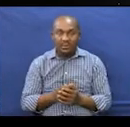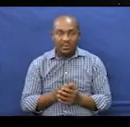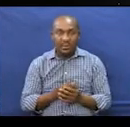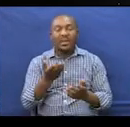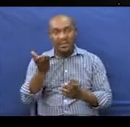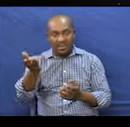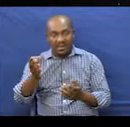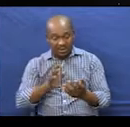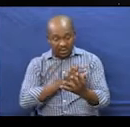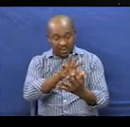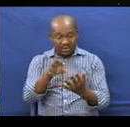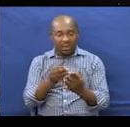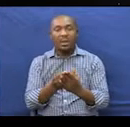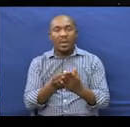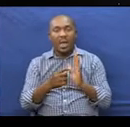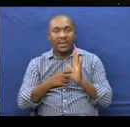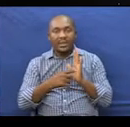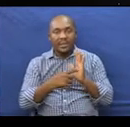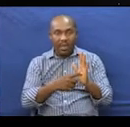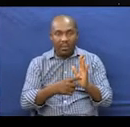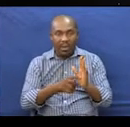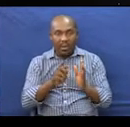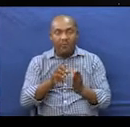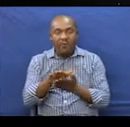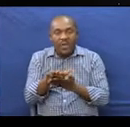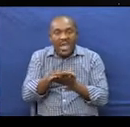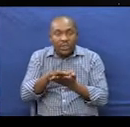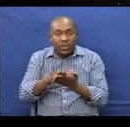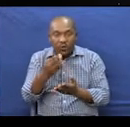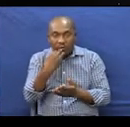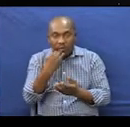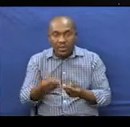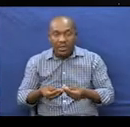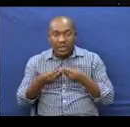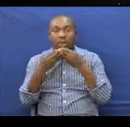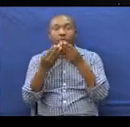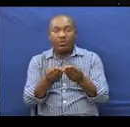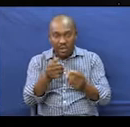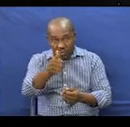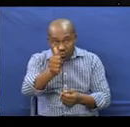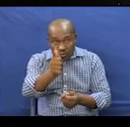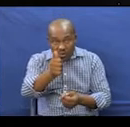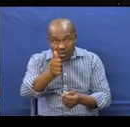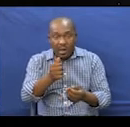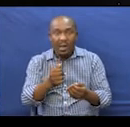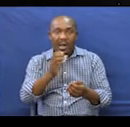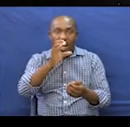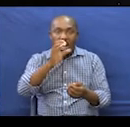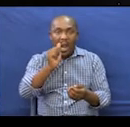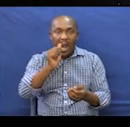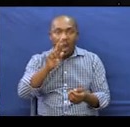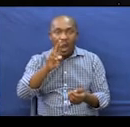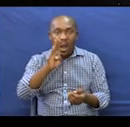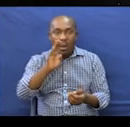and others. So these are examples of natural food that can provide us with what? With